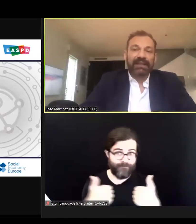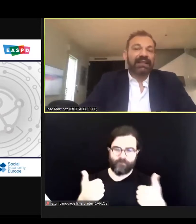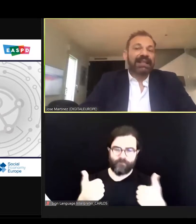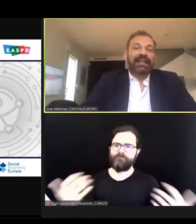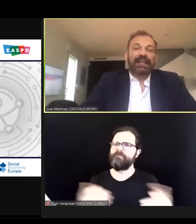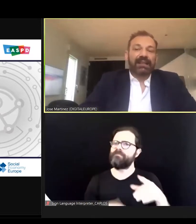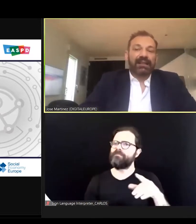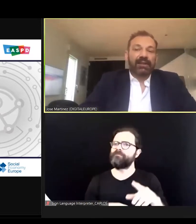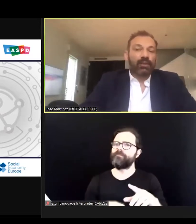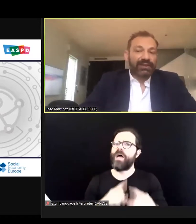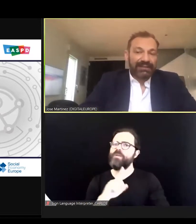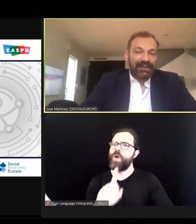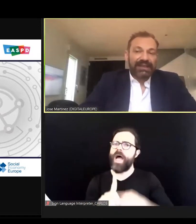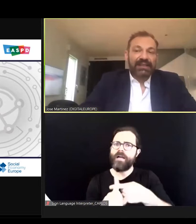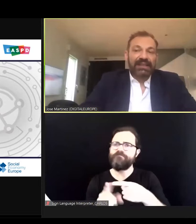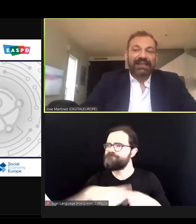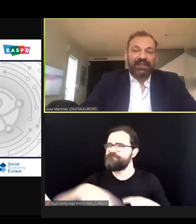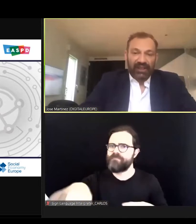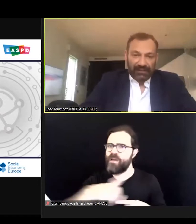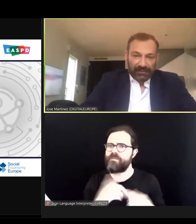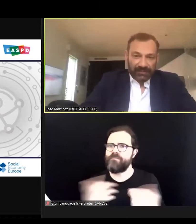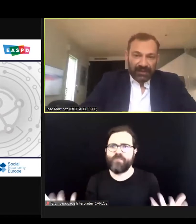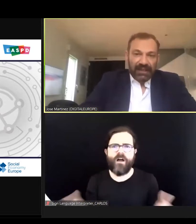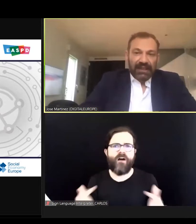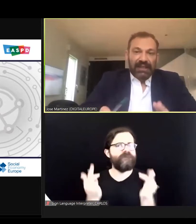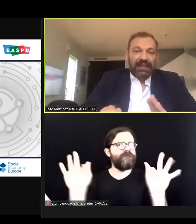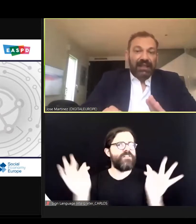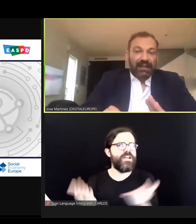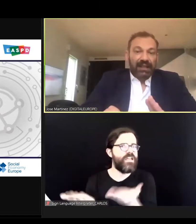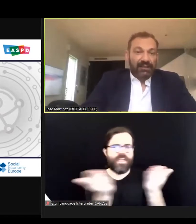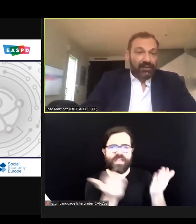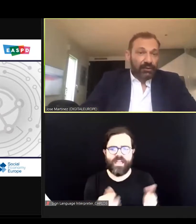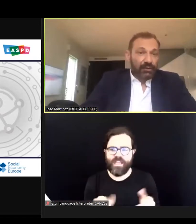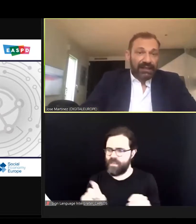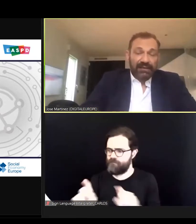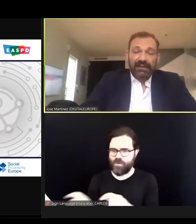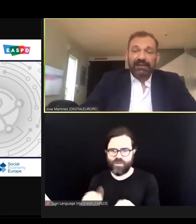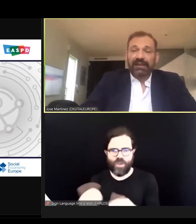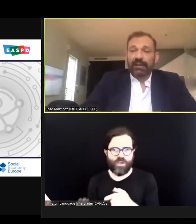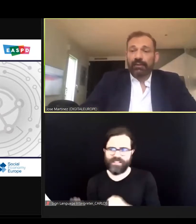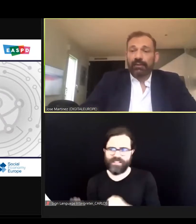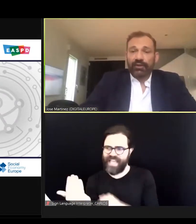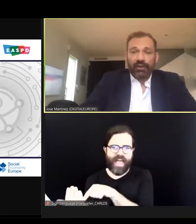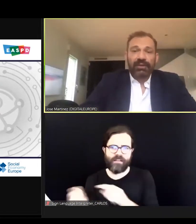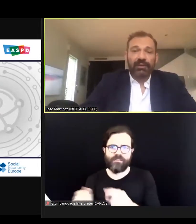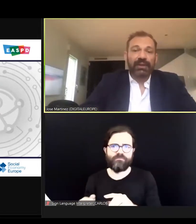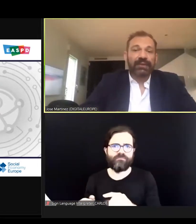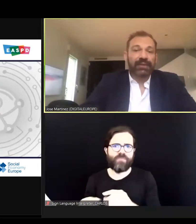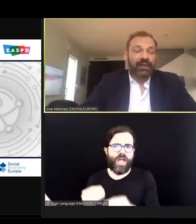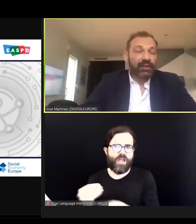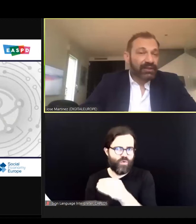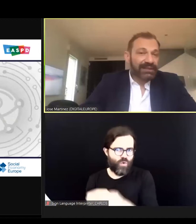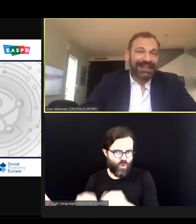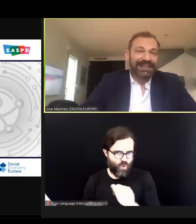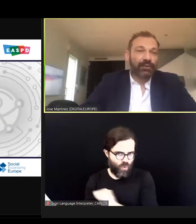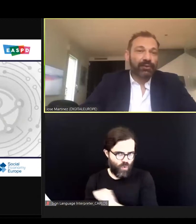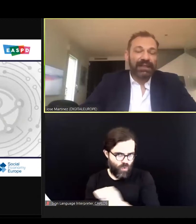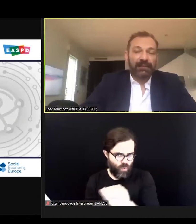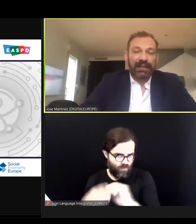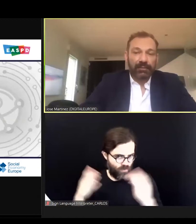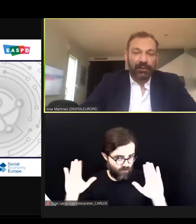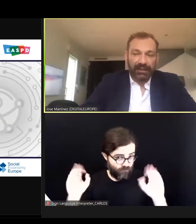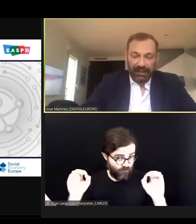comment, whatever in the chat. As you can see, the workshop will be recorded and it will